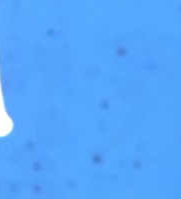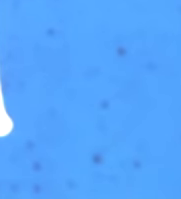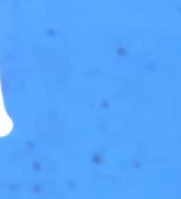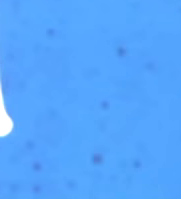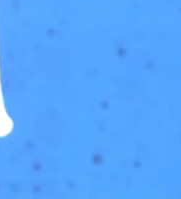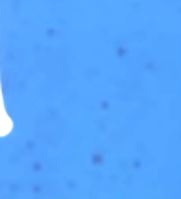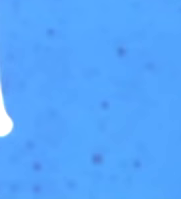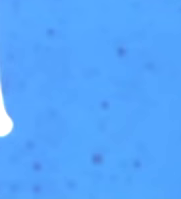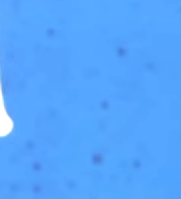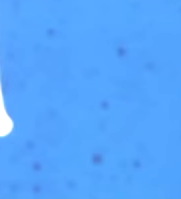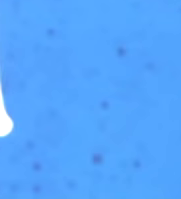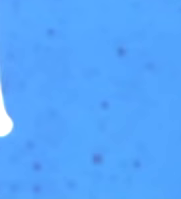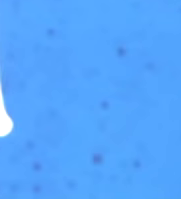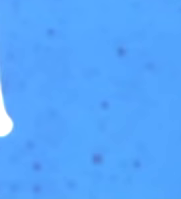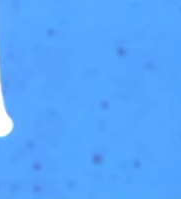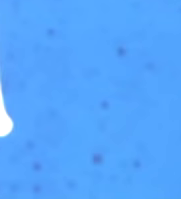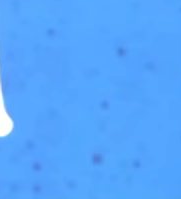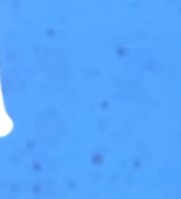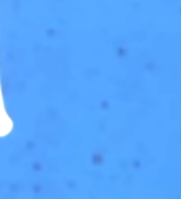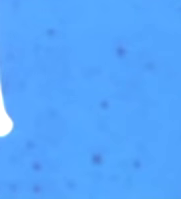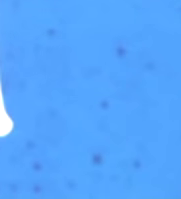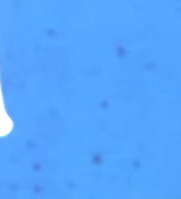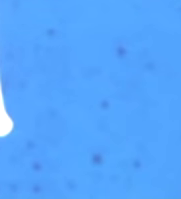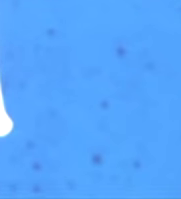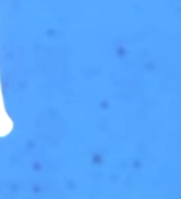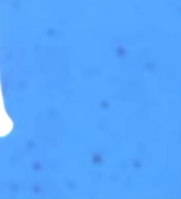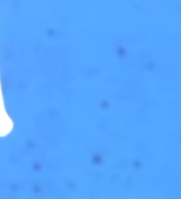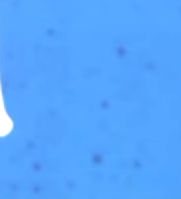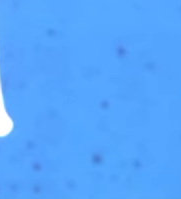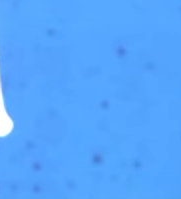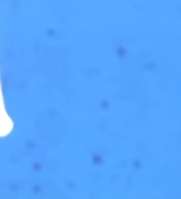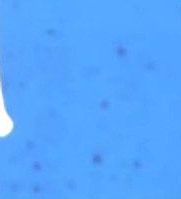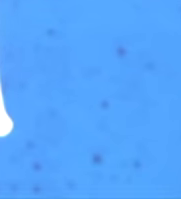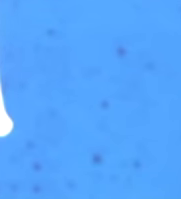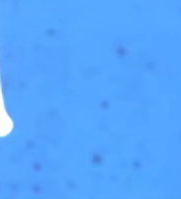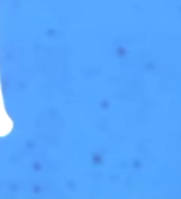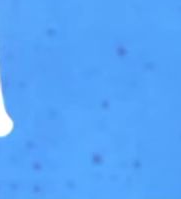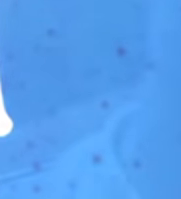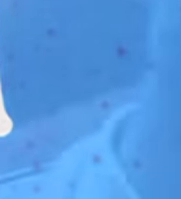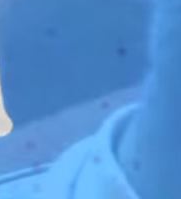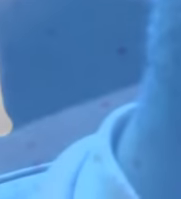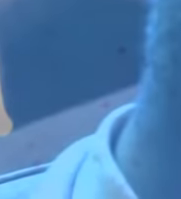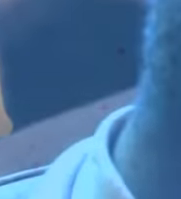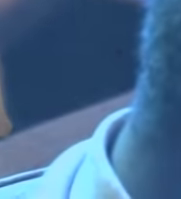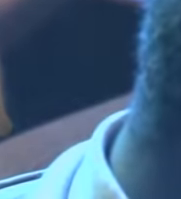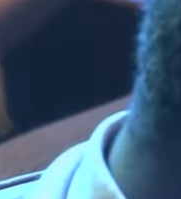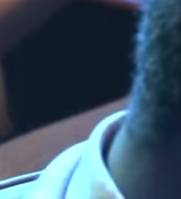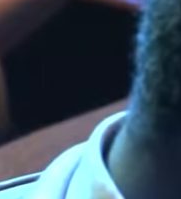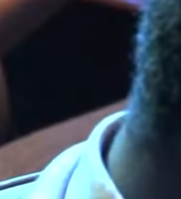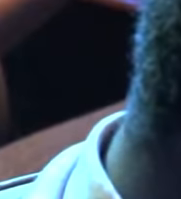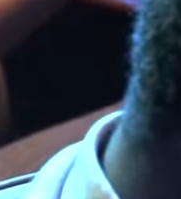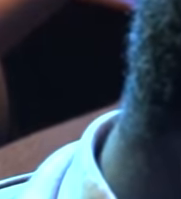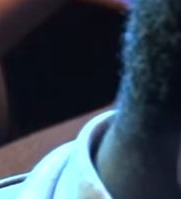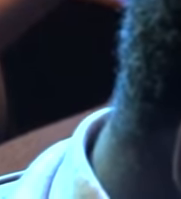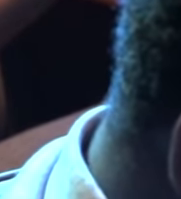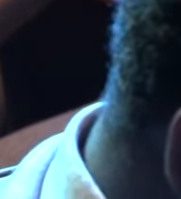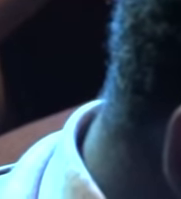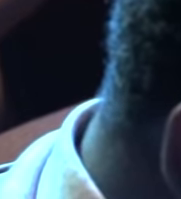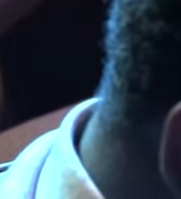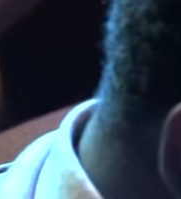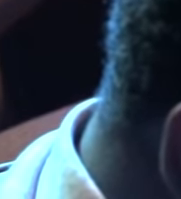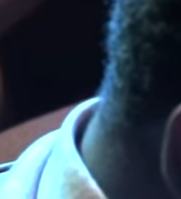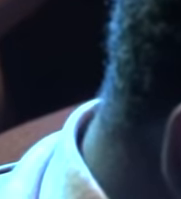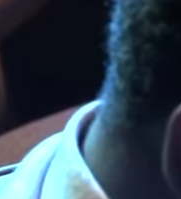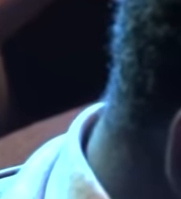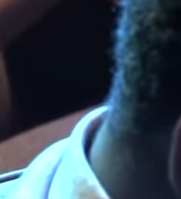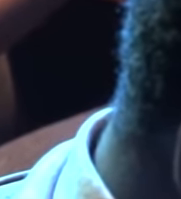they're exhausted. Give them peace. We pray for people to get the vaccine. We pray for all those